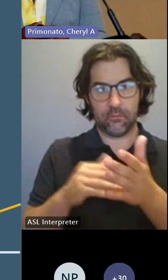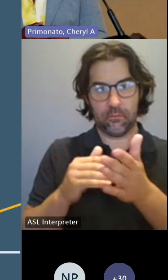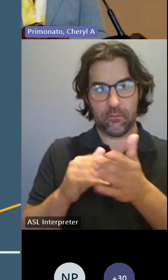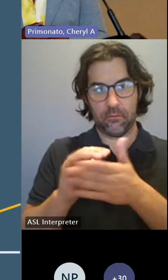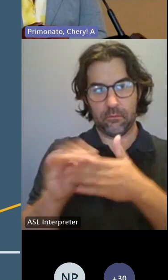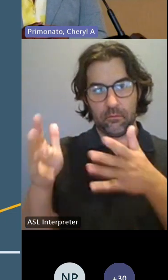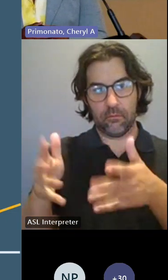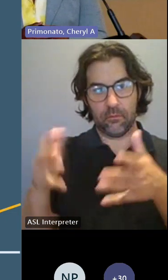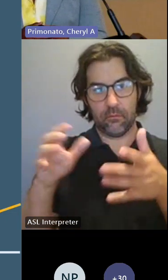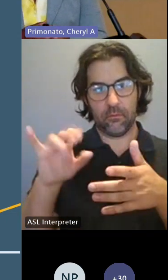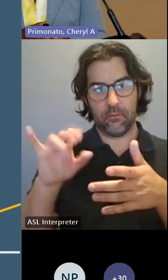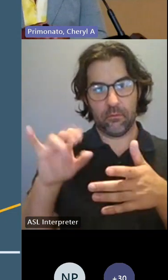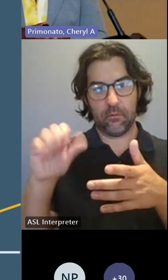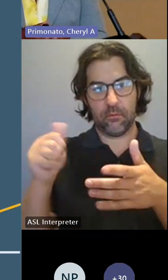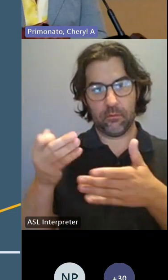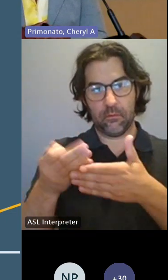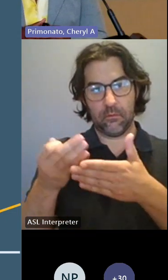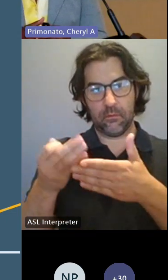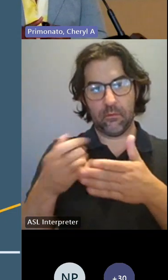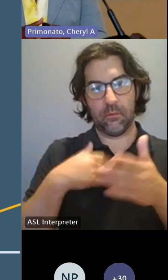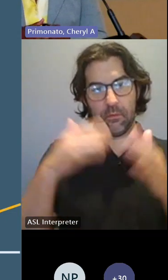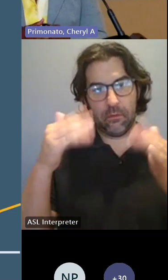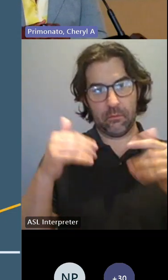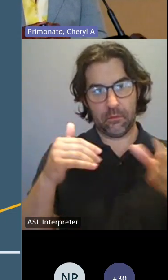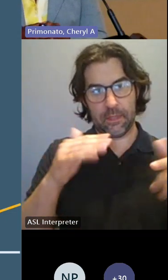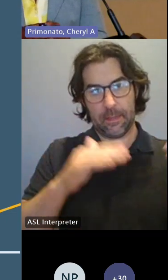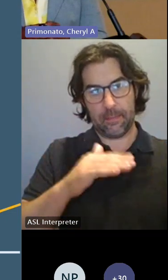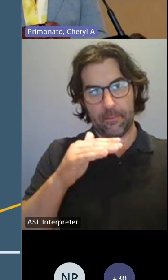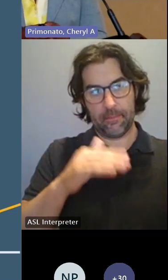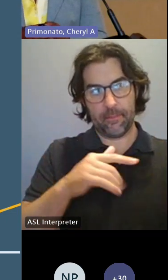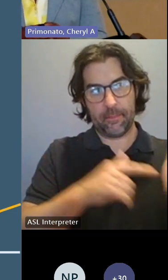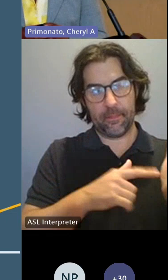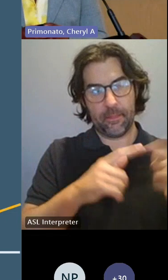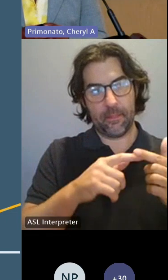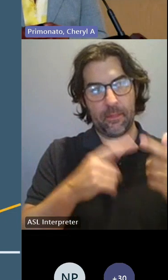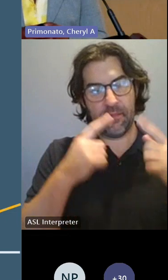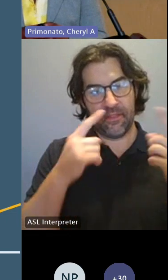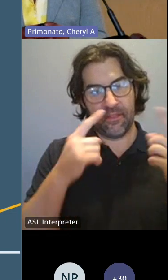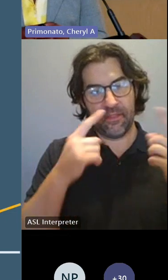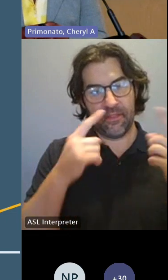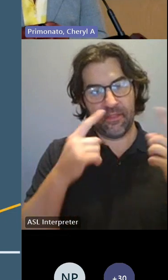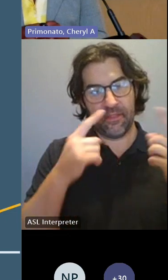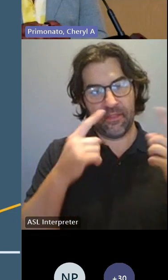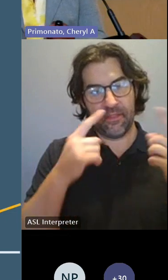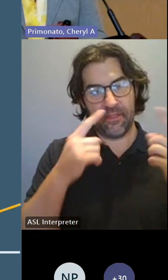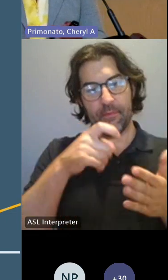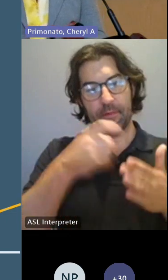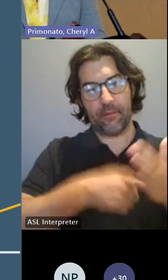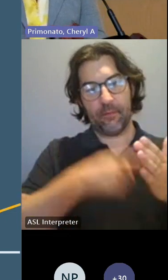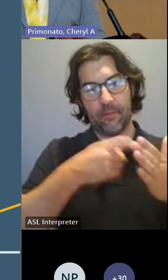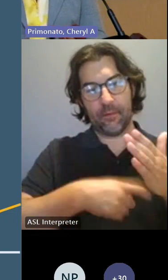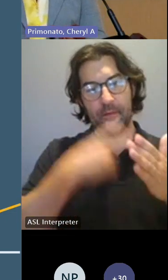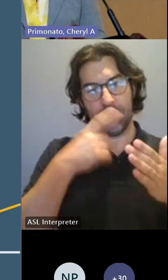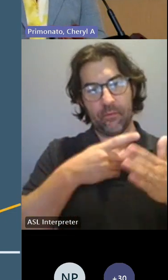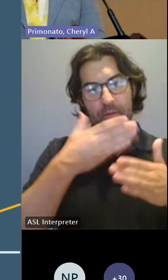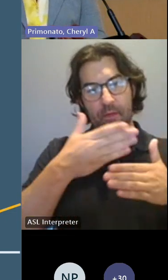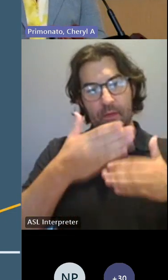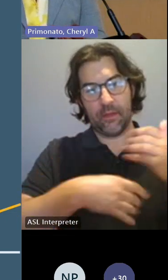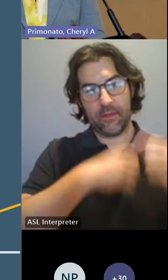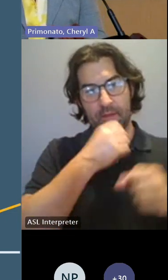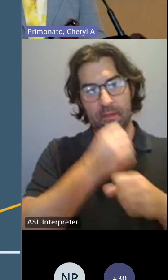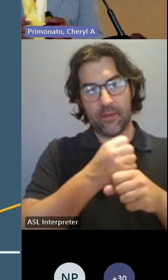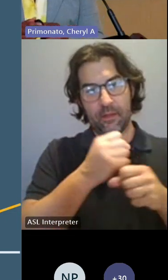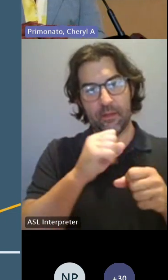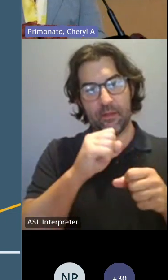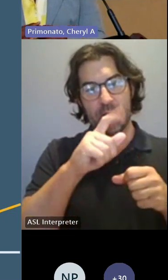and we expect to invoice the balance of that once we have accrued necessary expenses for the end of year